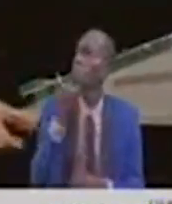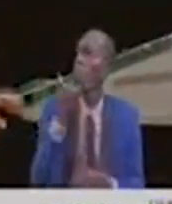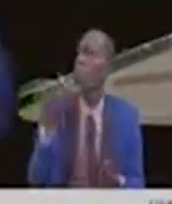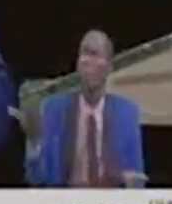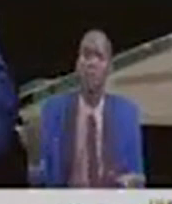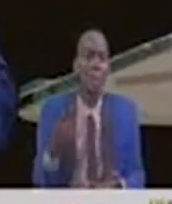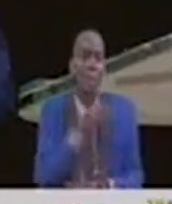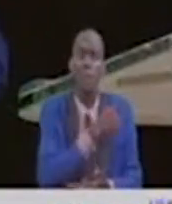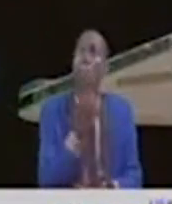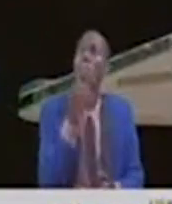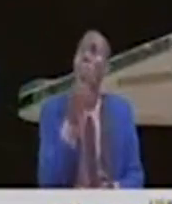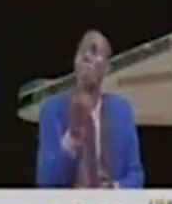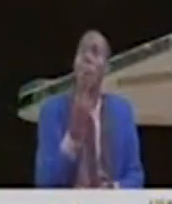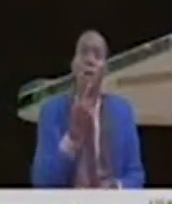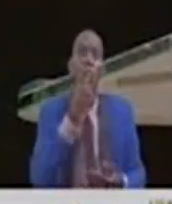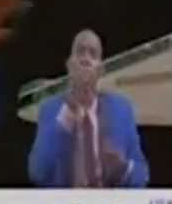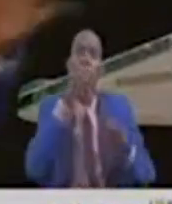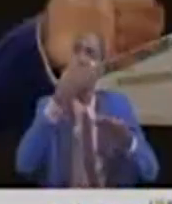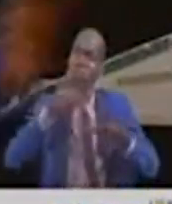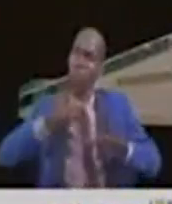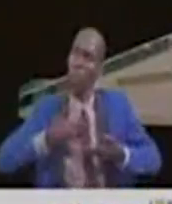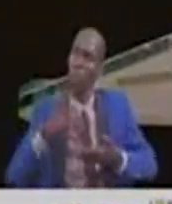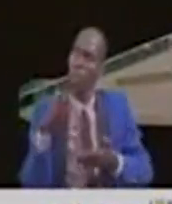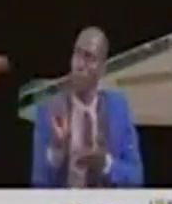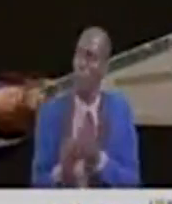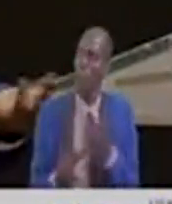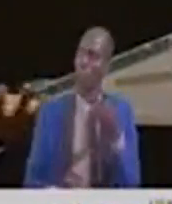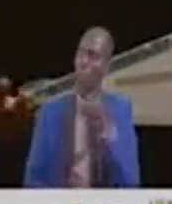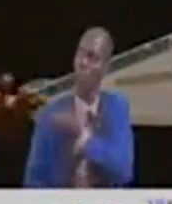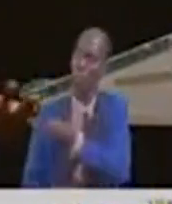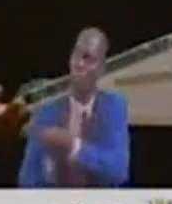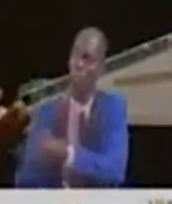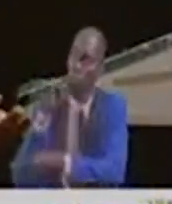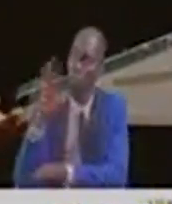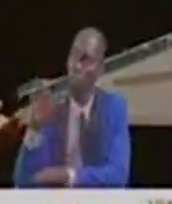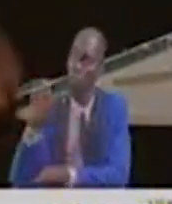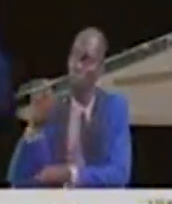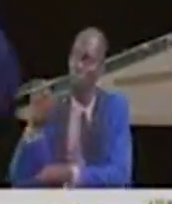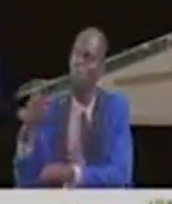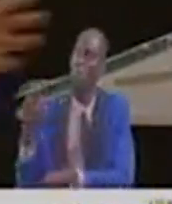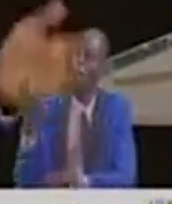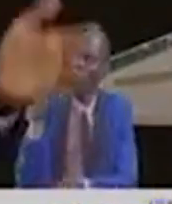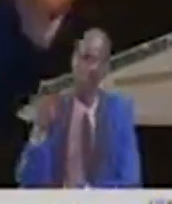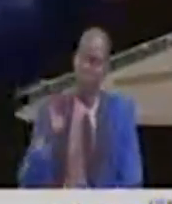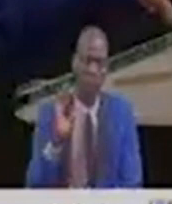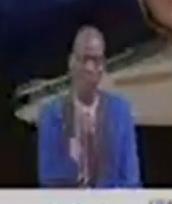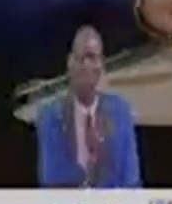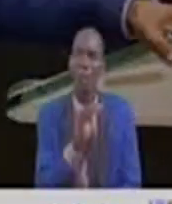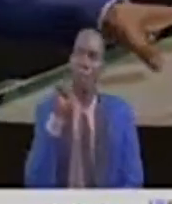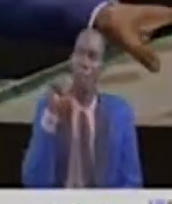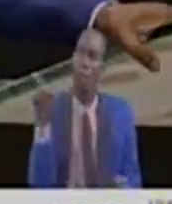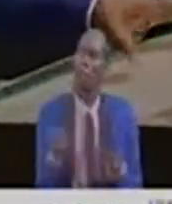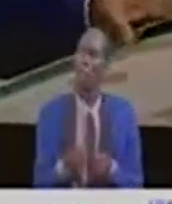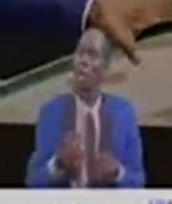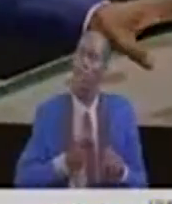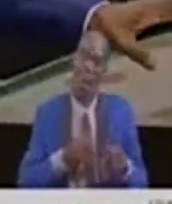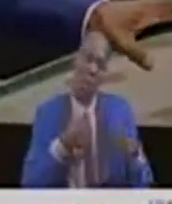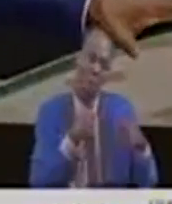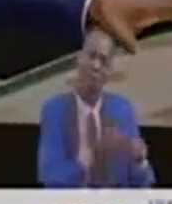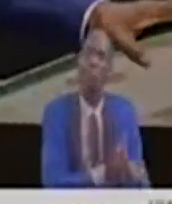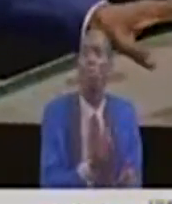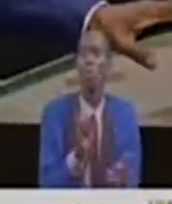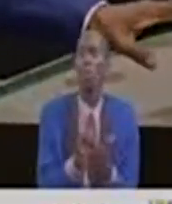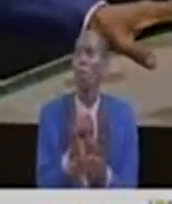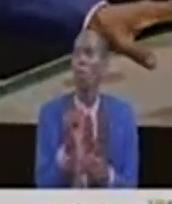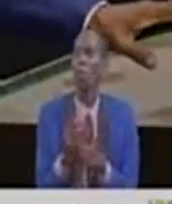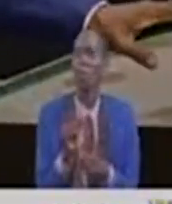He told me that this woman was a sister. And I worked on that, yet you